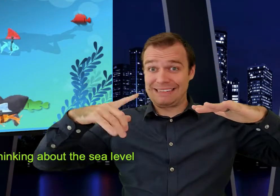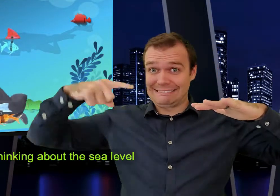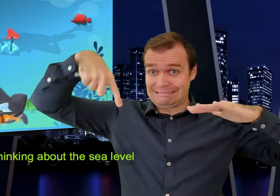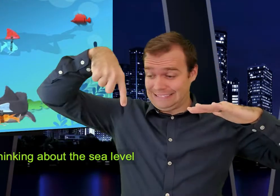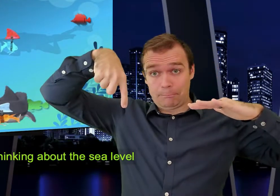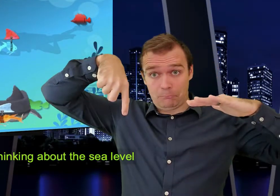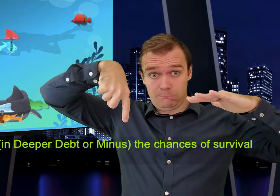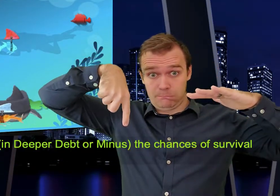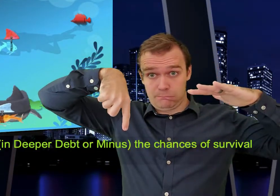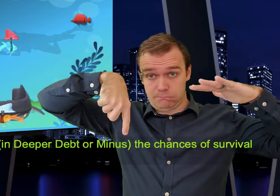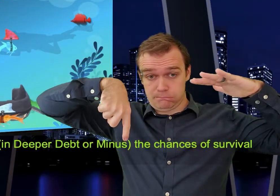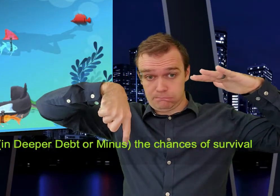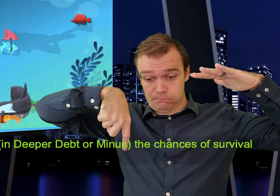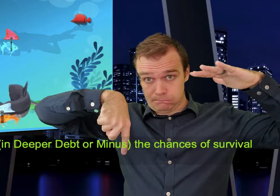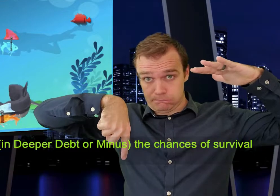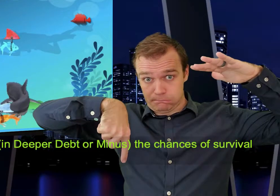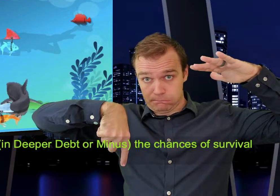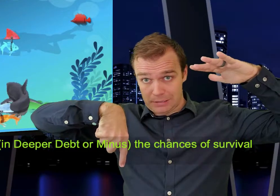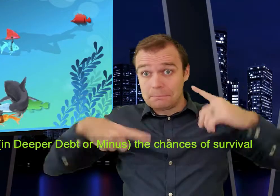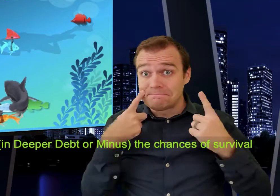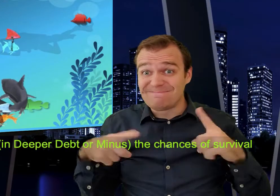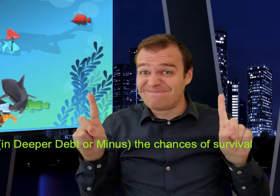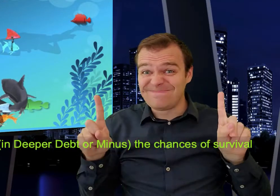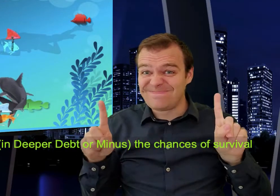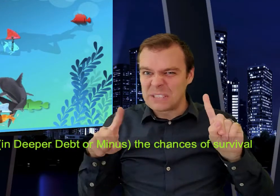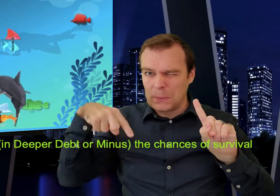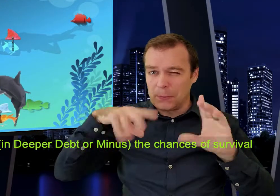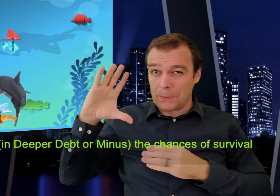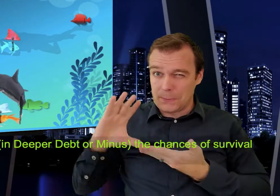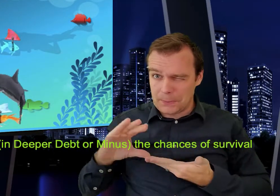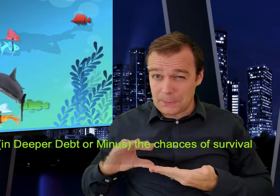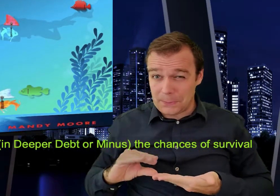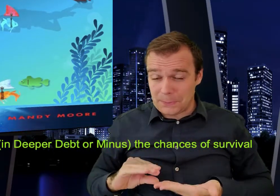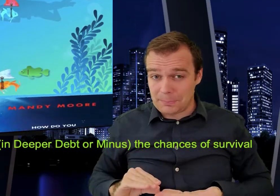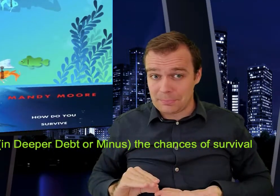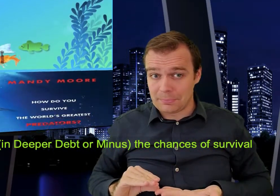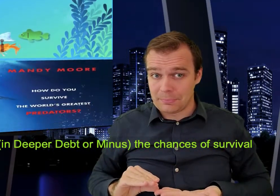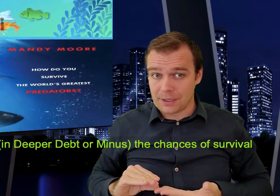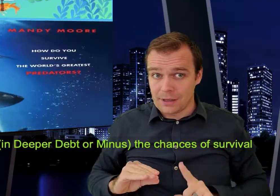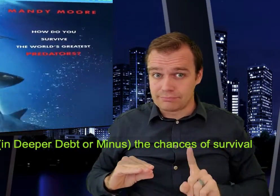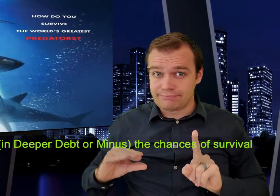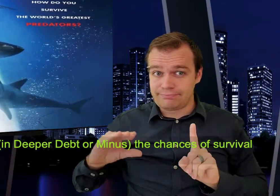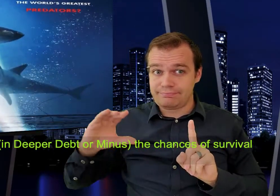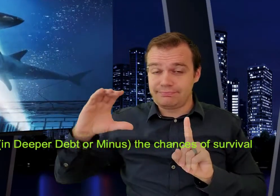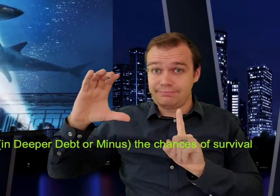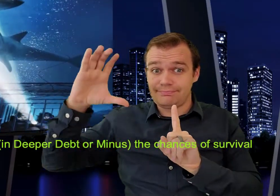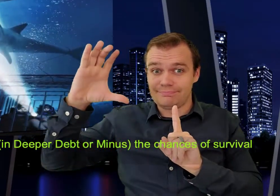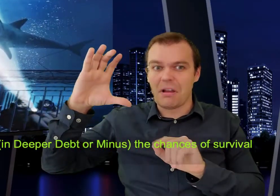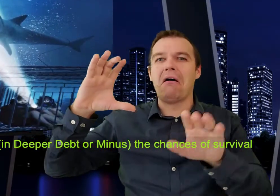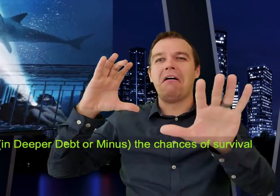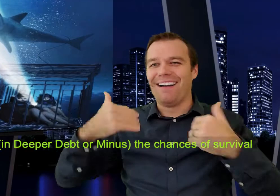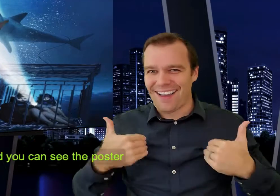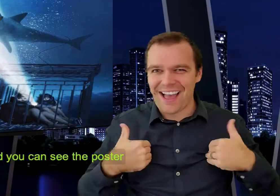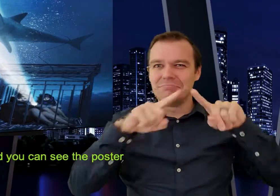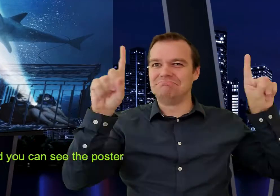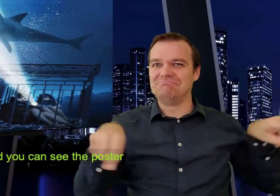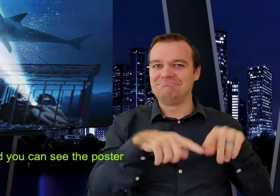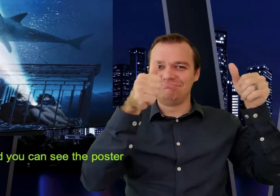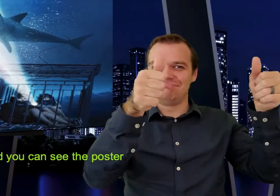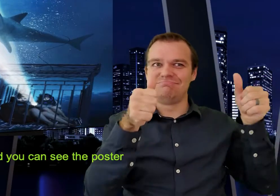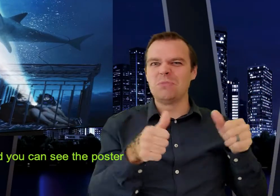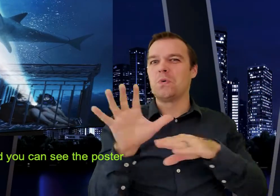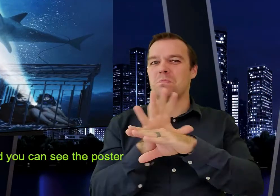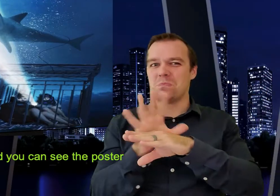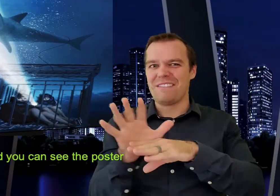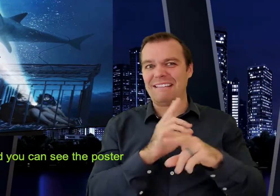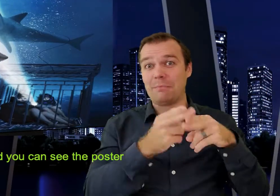sea level and all that, you'll know whenever you're going down, the chances of survival are getting lesser and lesser. Oh, I just remembered, you